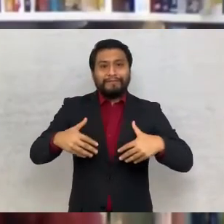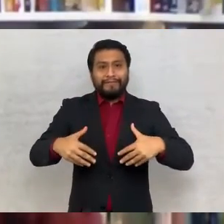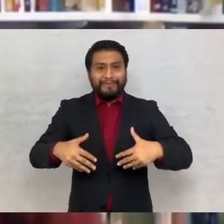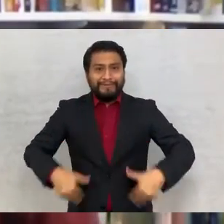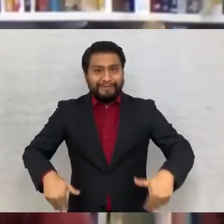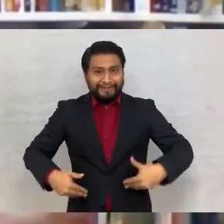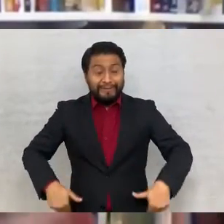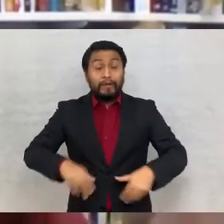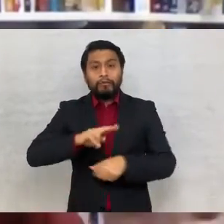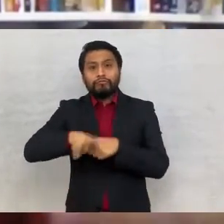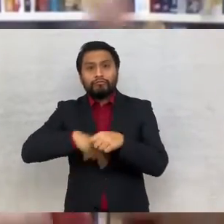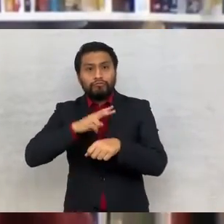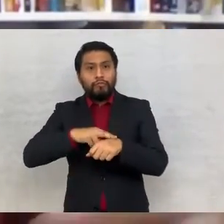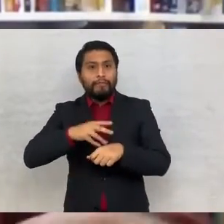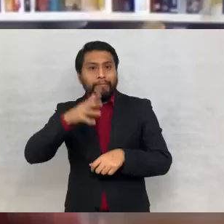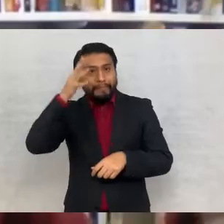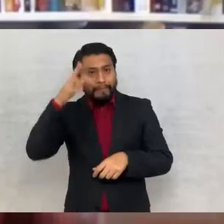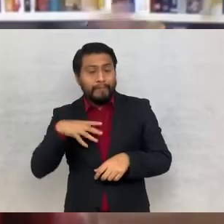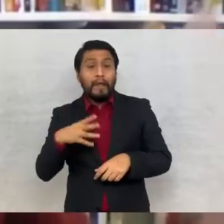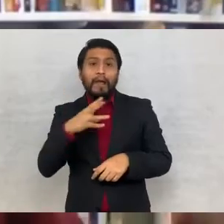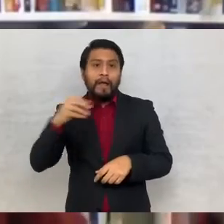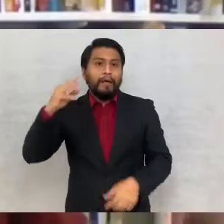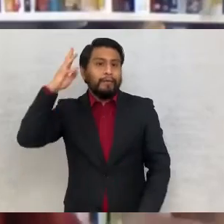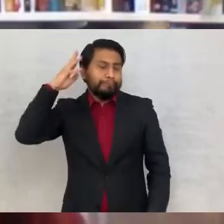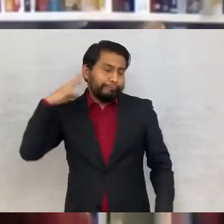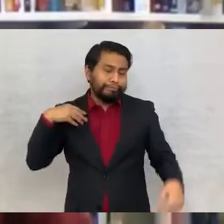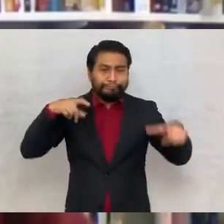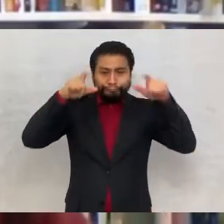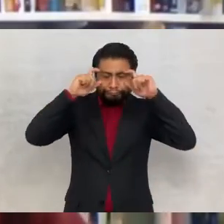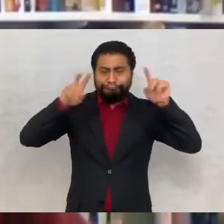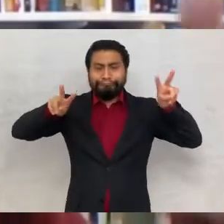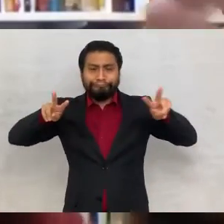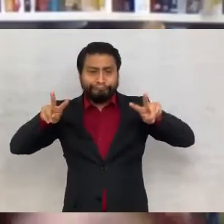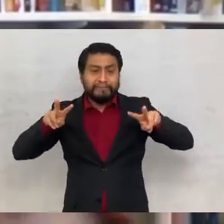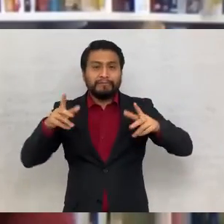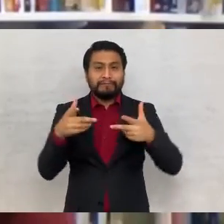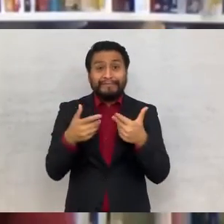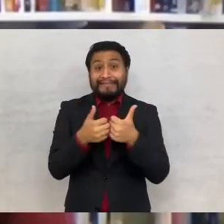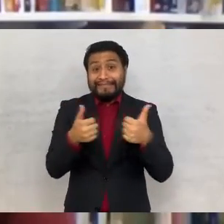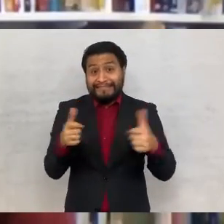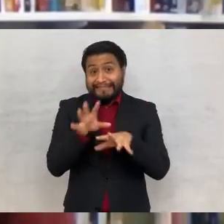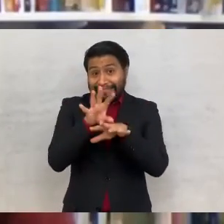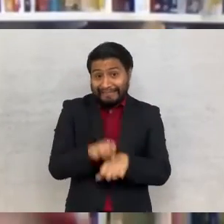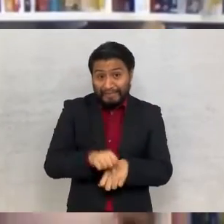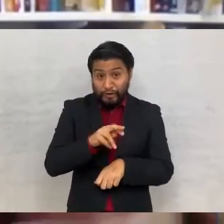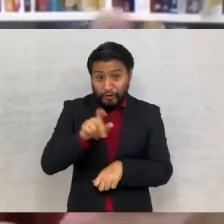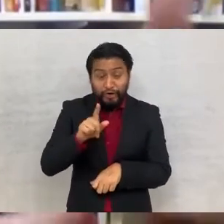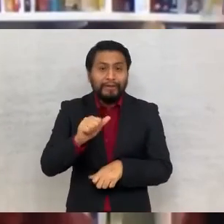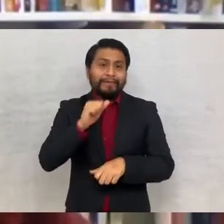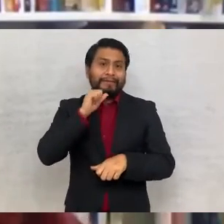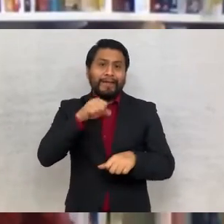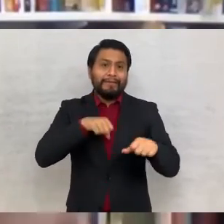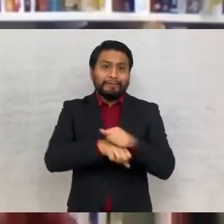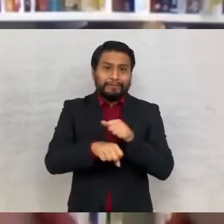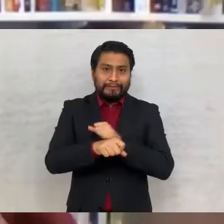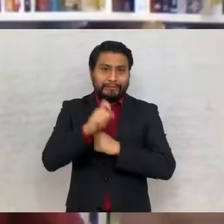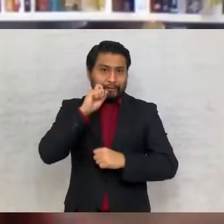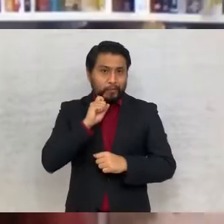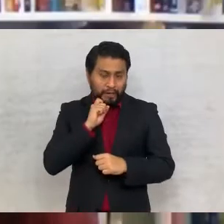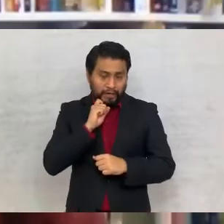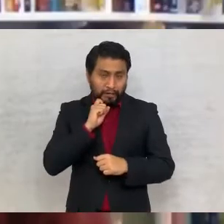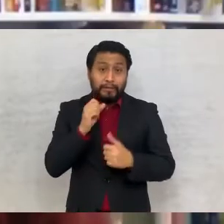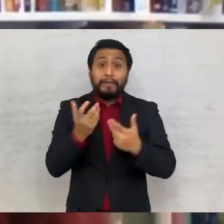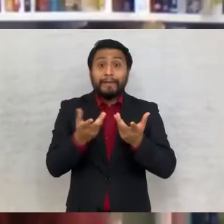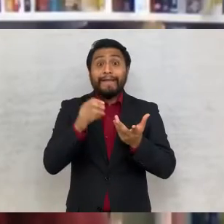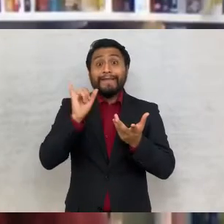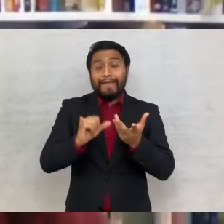life. That was the environmental interpretation that was given to eugenics, which was very reactionary in culture and never ignoring